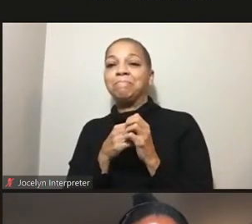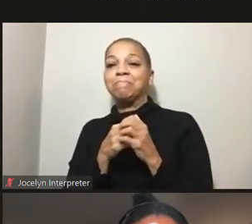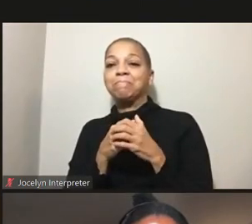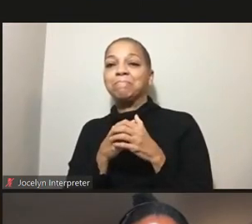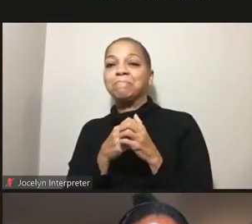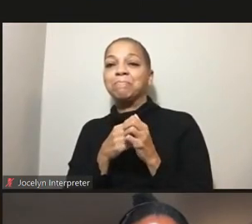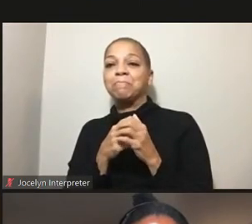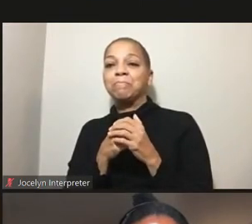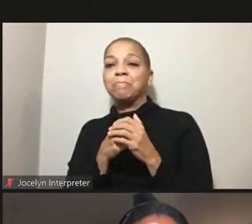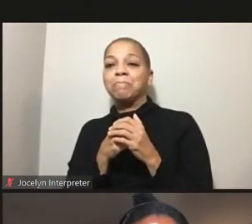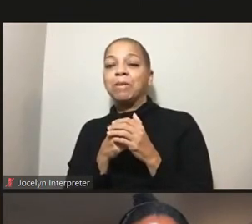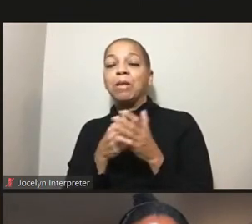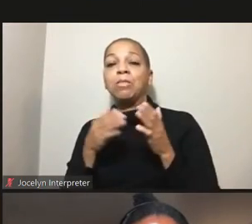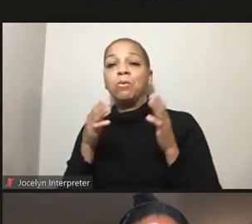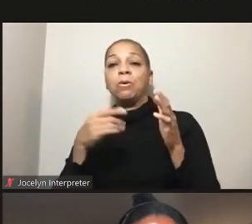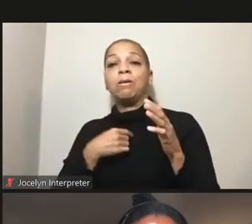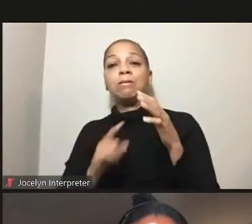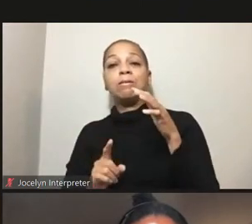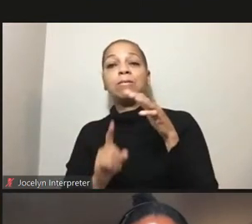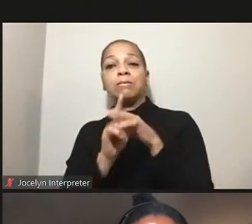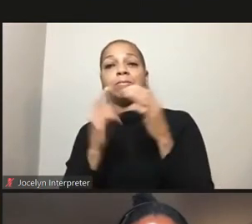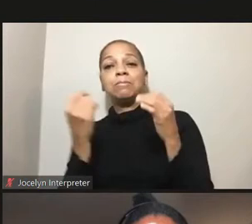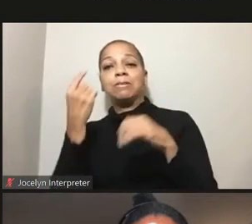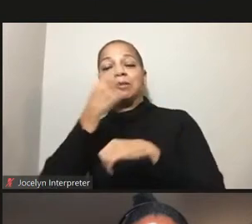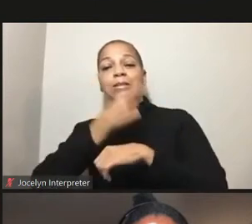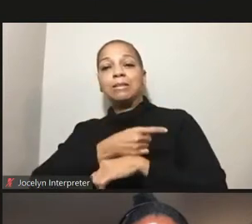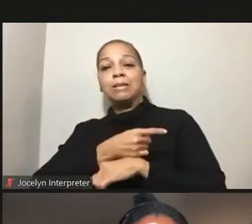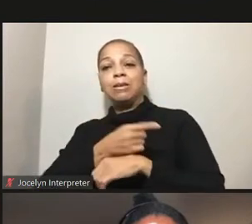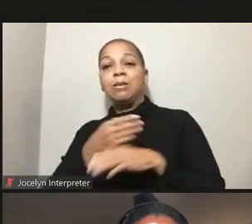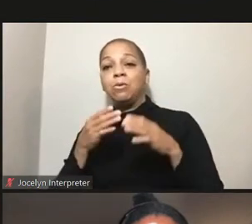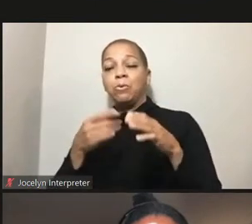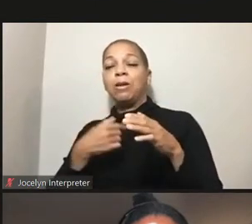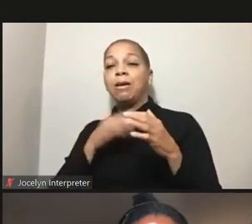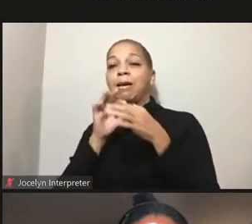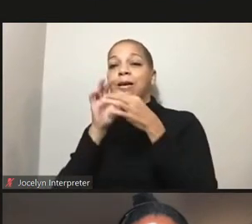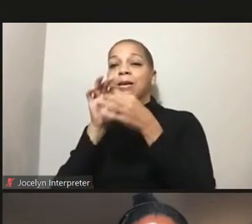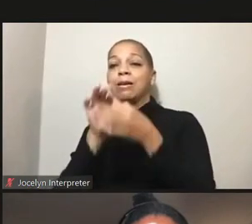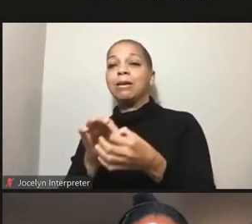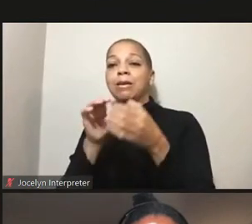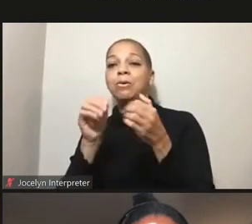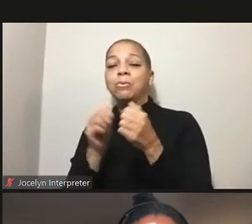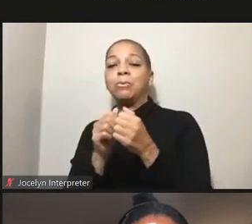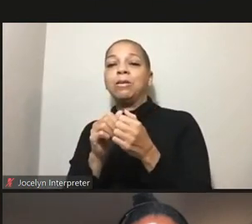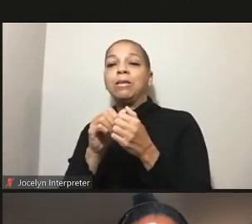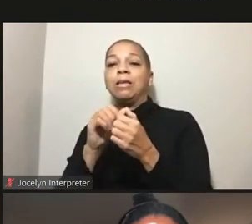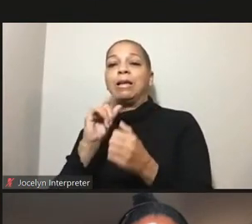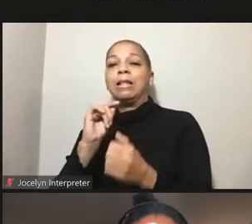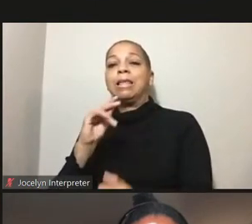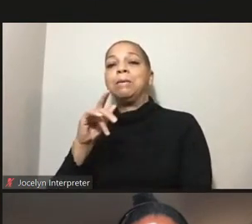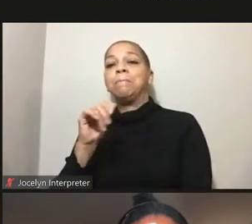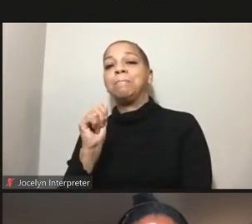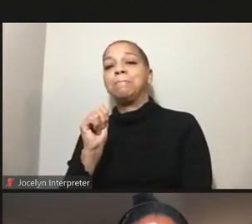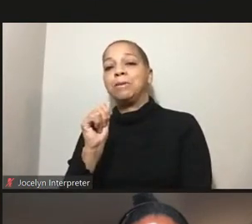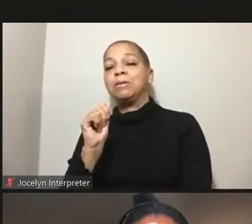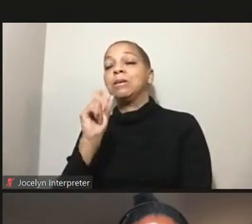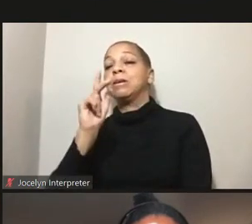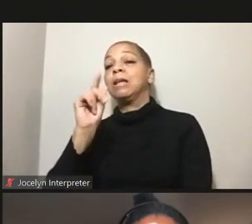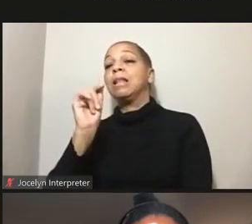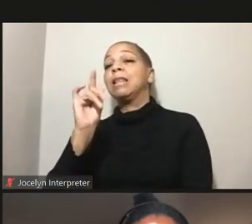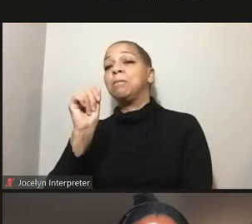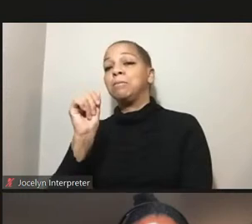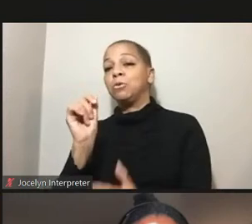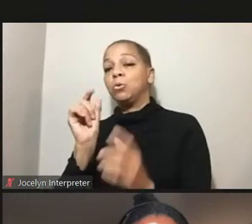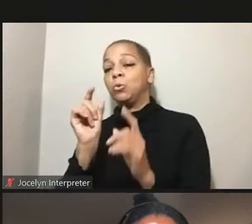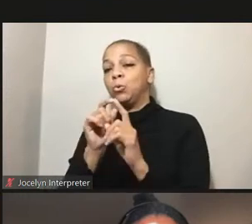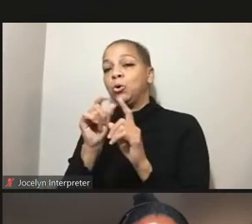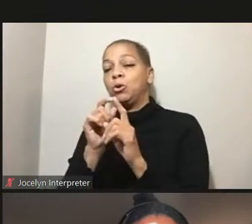The way I show up today and the way that I connect with Kalima's words has very much to do with